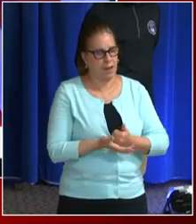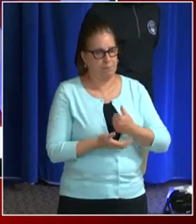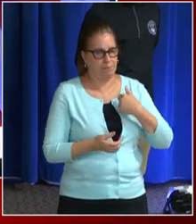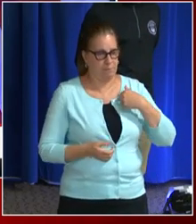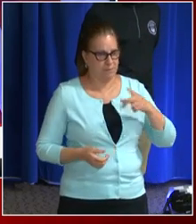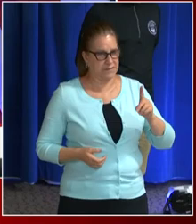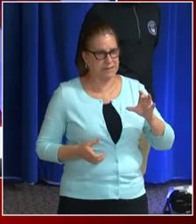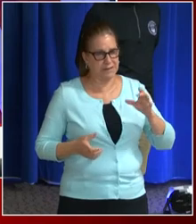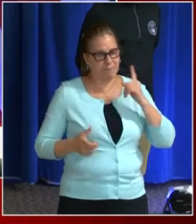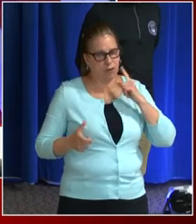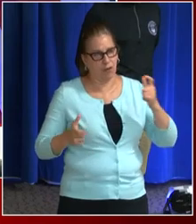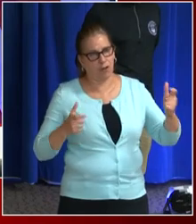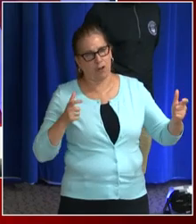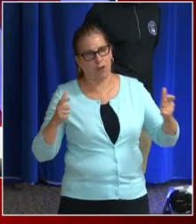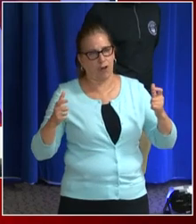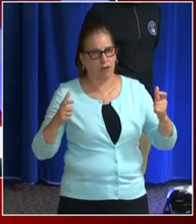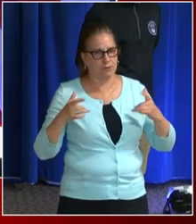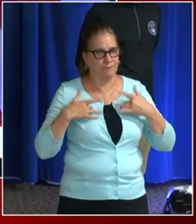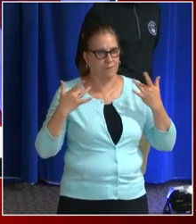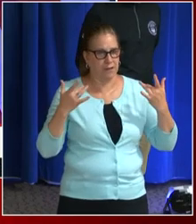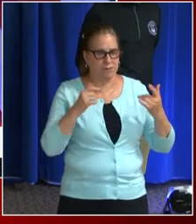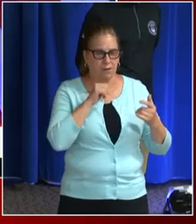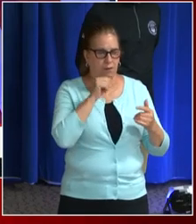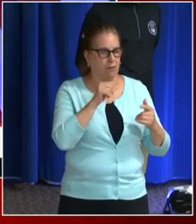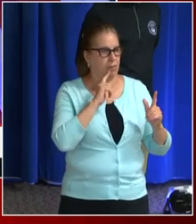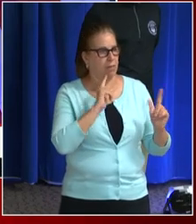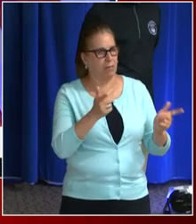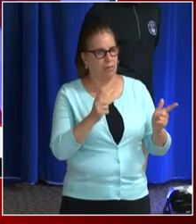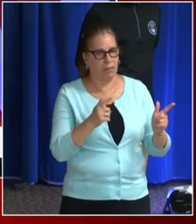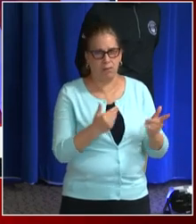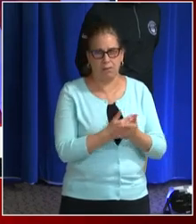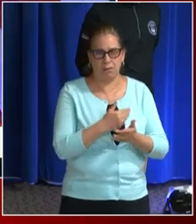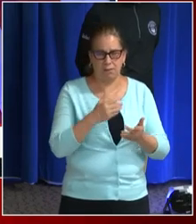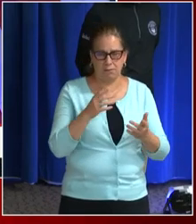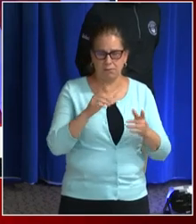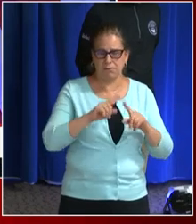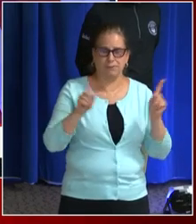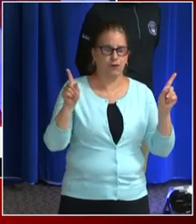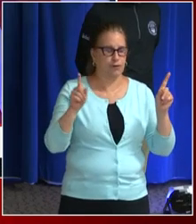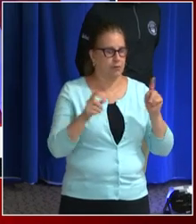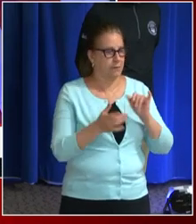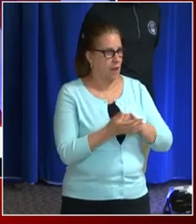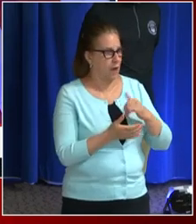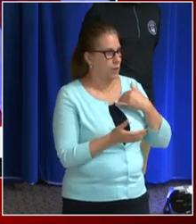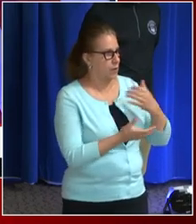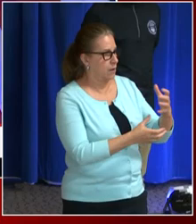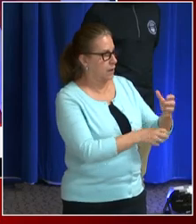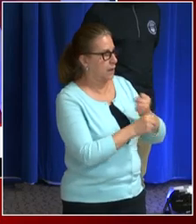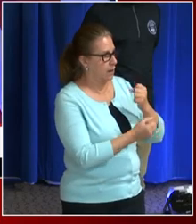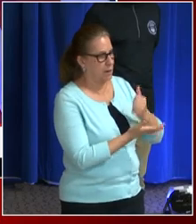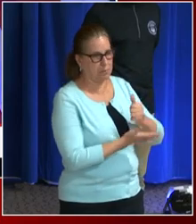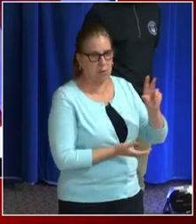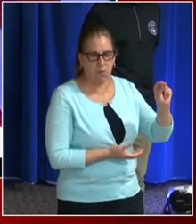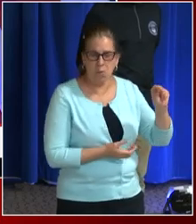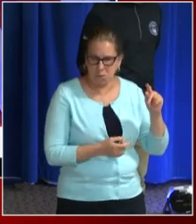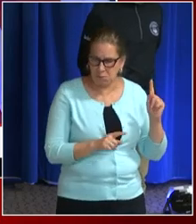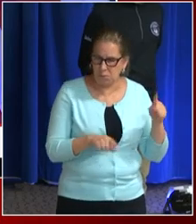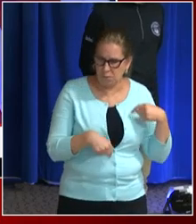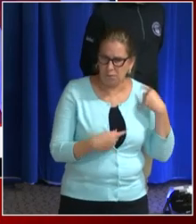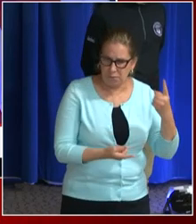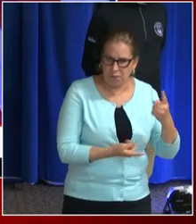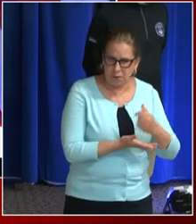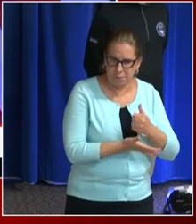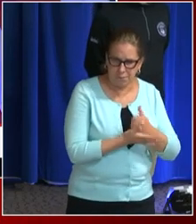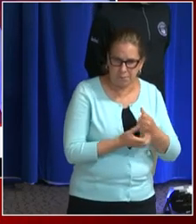for us to call on our neighbors to assist. But we did not make a mutual assistance call to